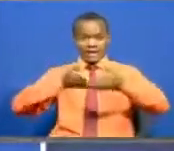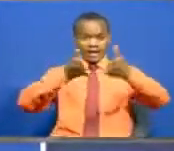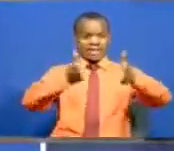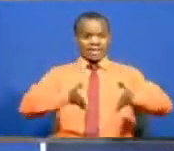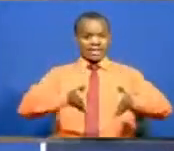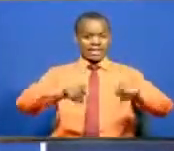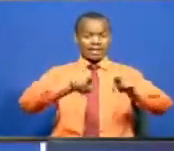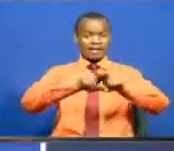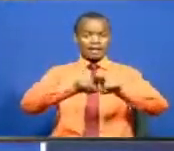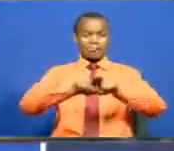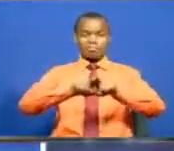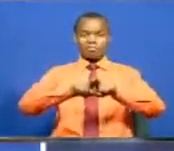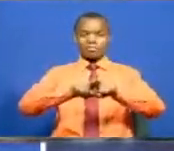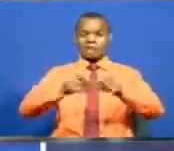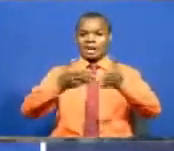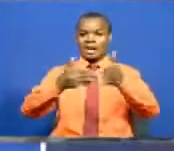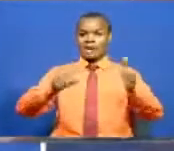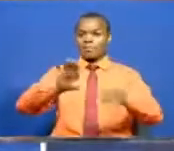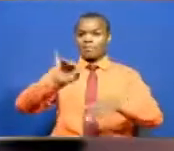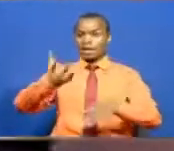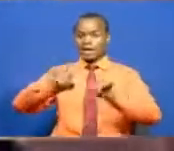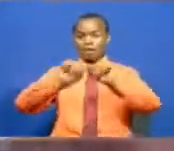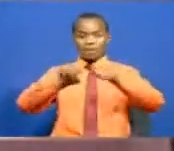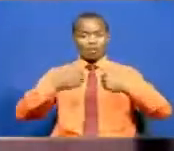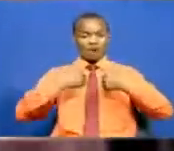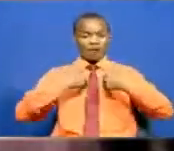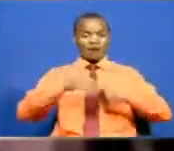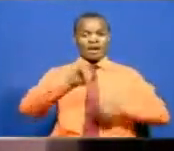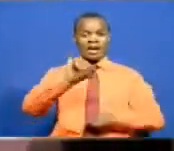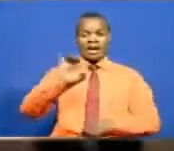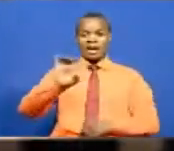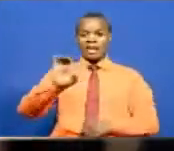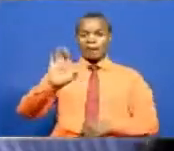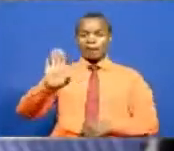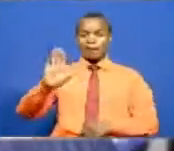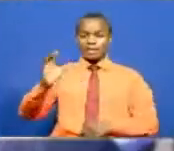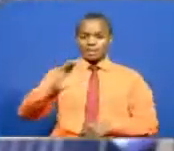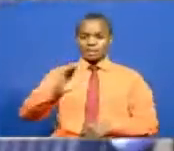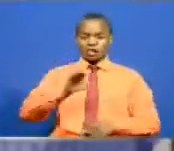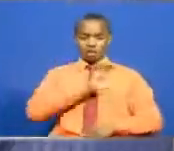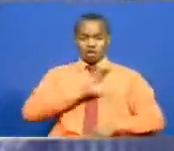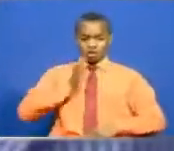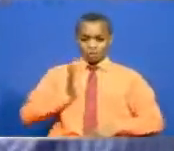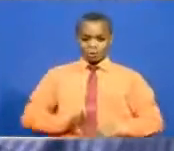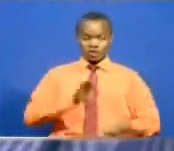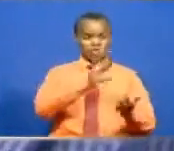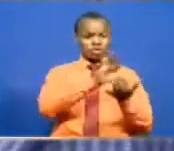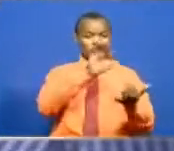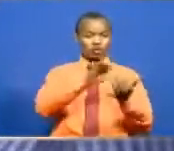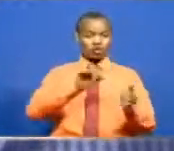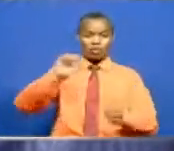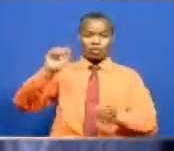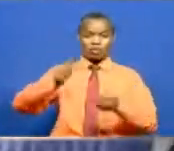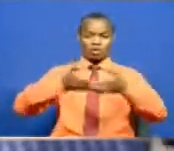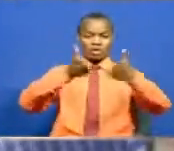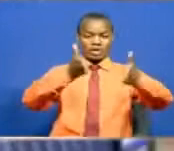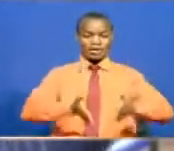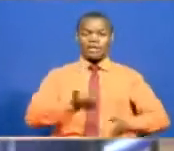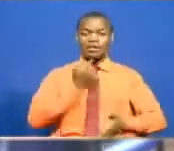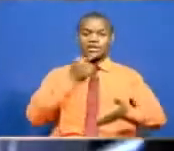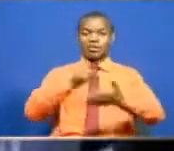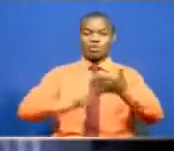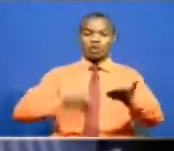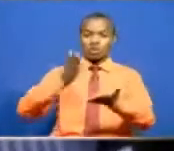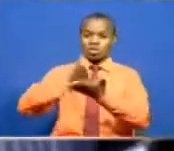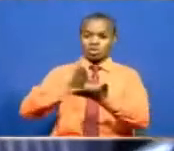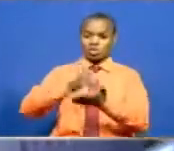faulted a proposal to have IBC commissioners appointed by political parties, saying it would interfere with the independence of the